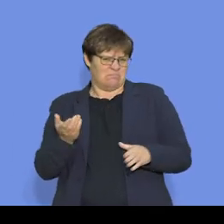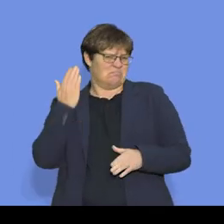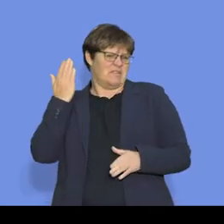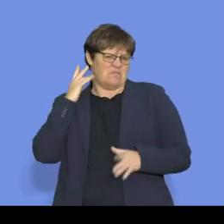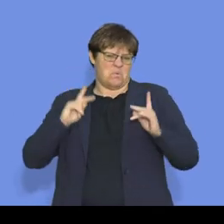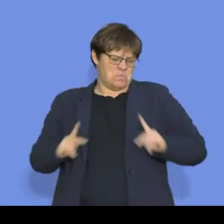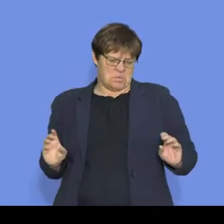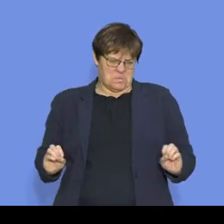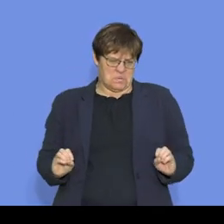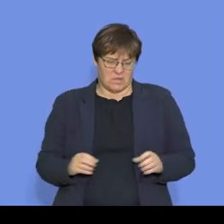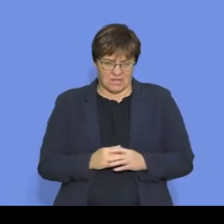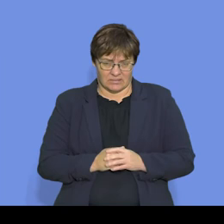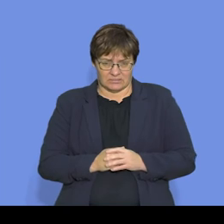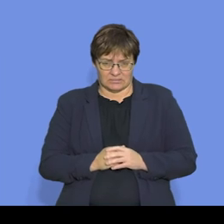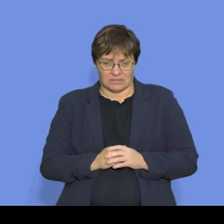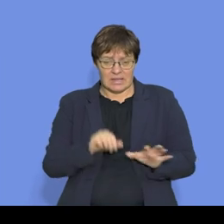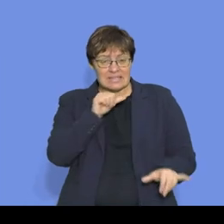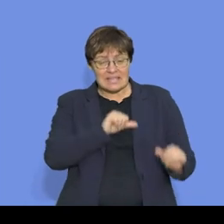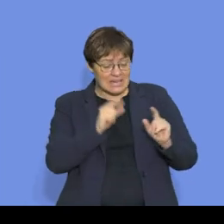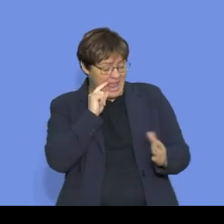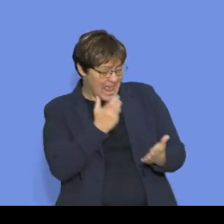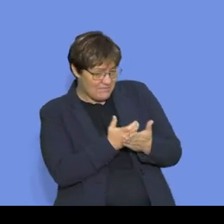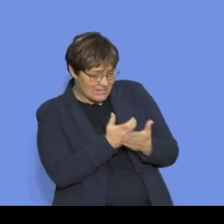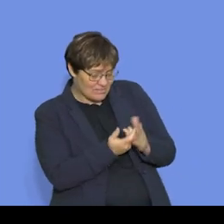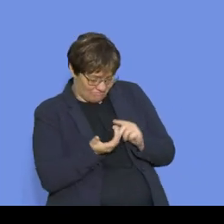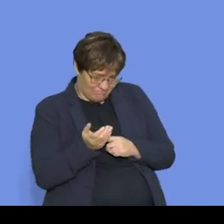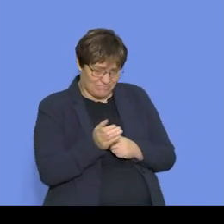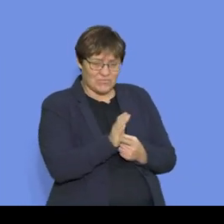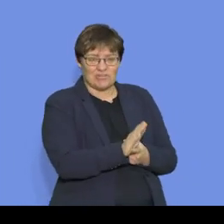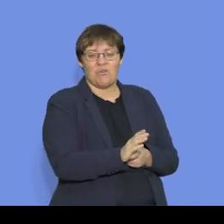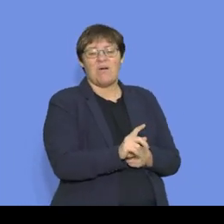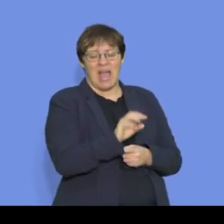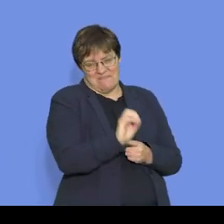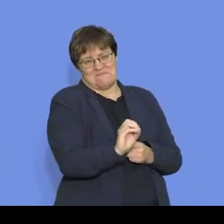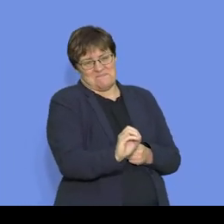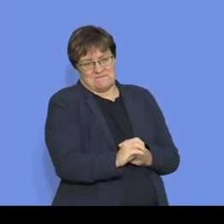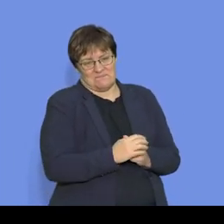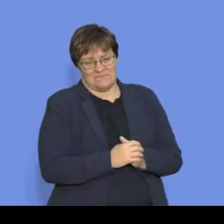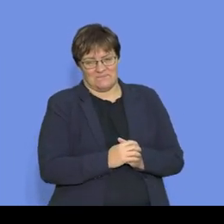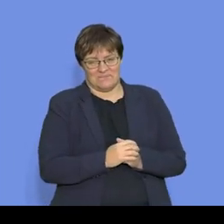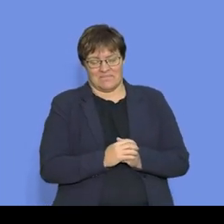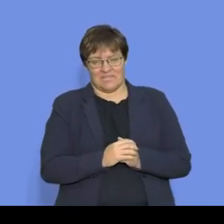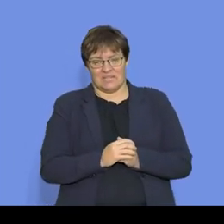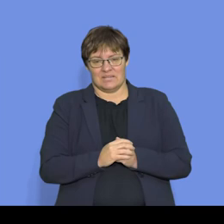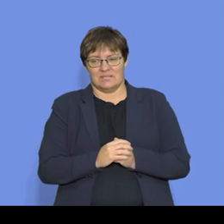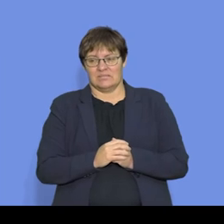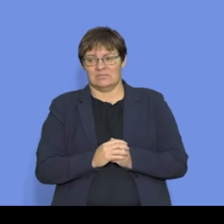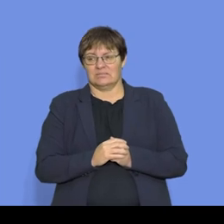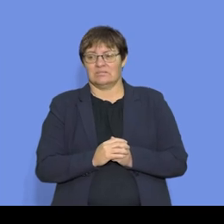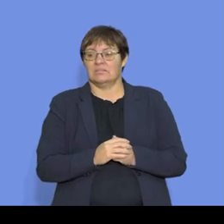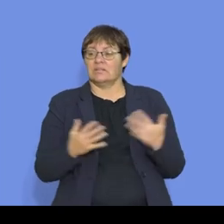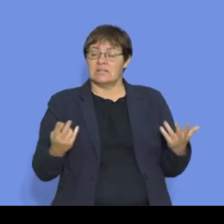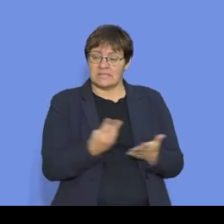thing as primitive humans. Scientific evidence has shown us otherwise.